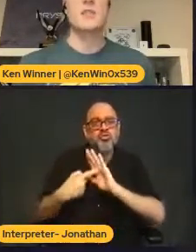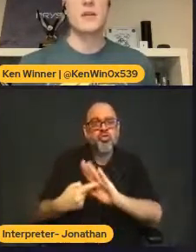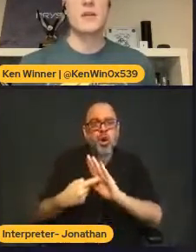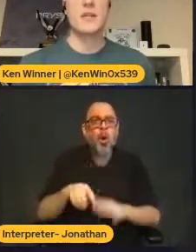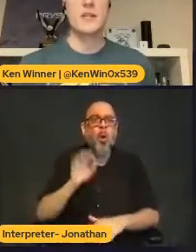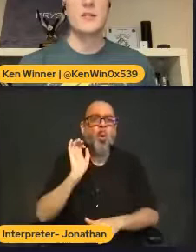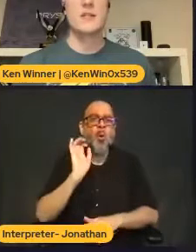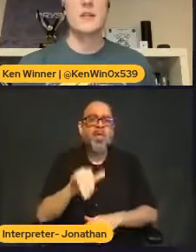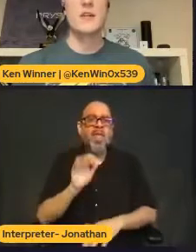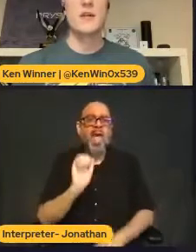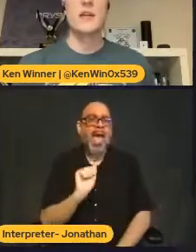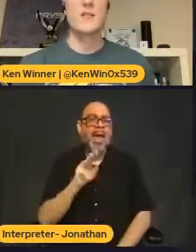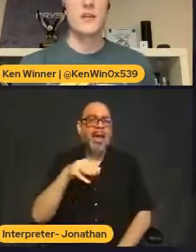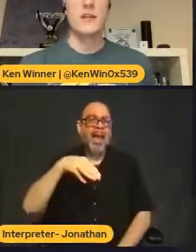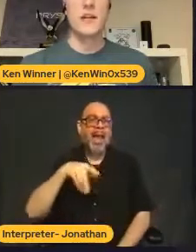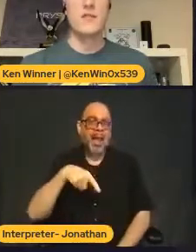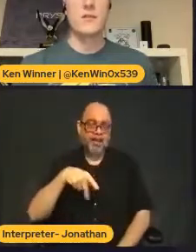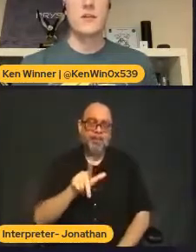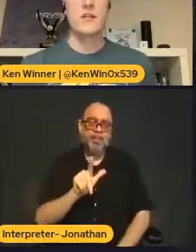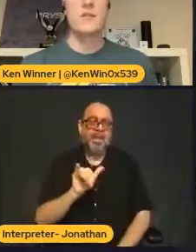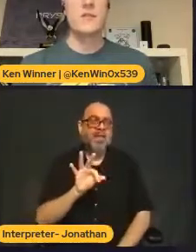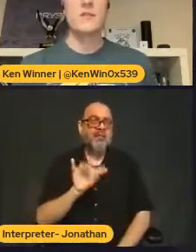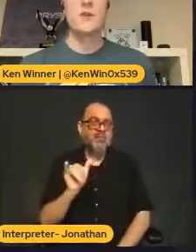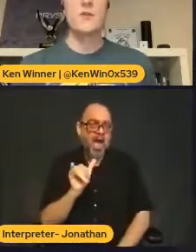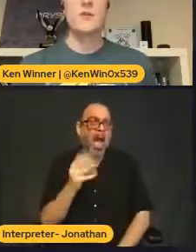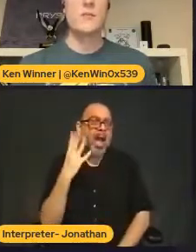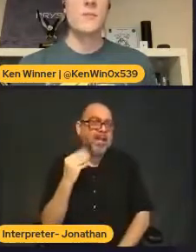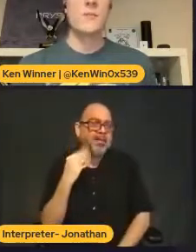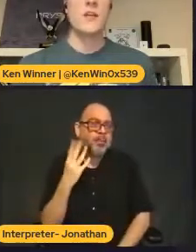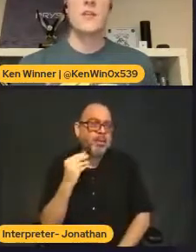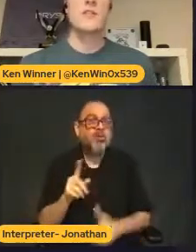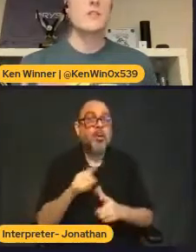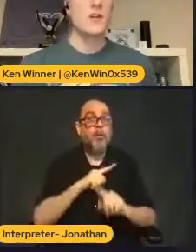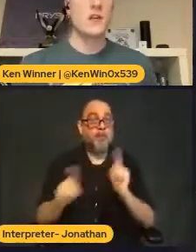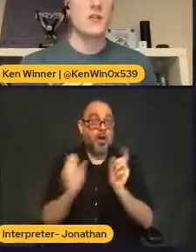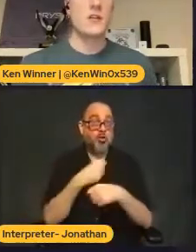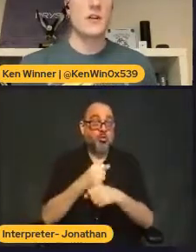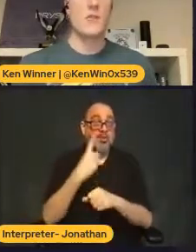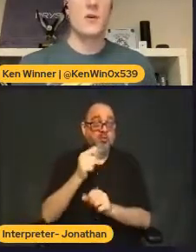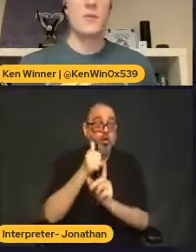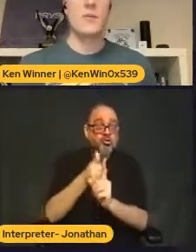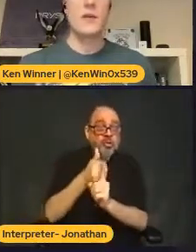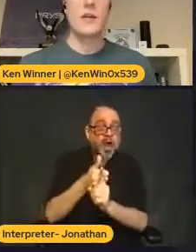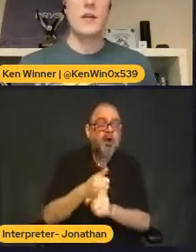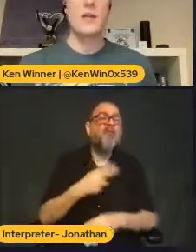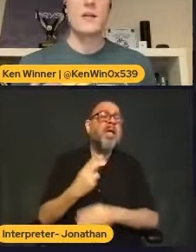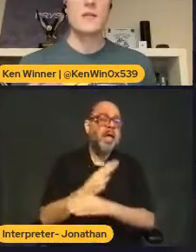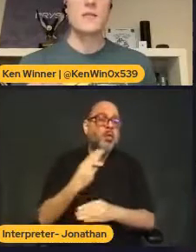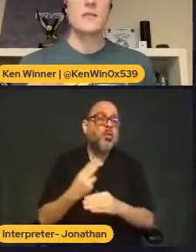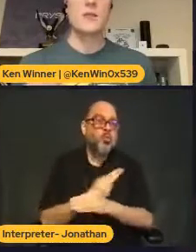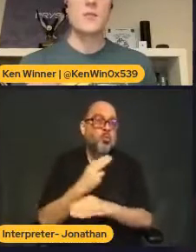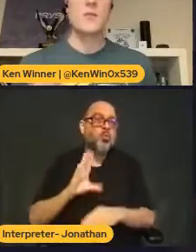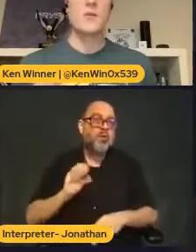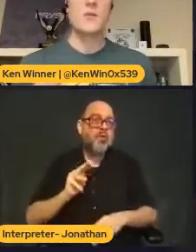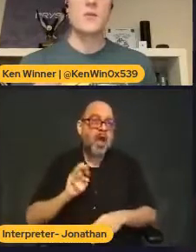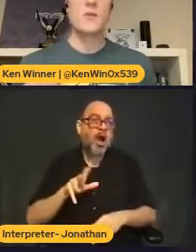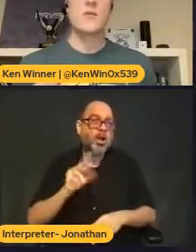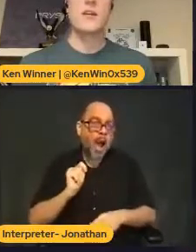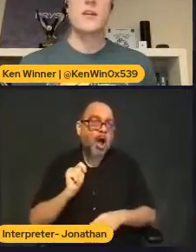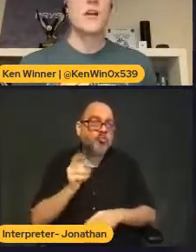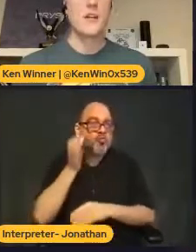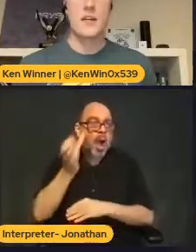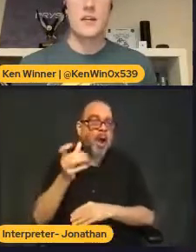Amplify-like experience and creating that for yourself. So it uses a construct that I wrote, and it